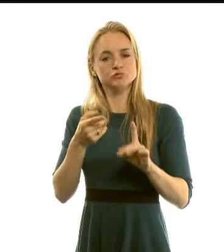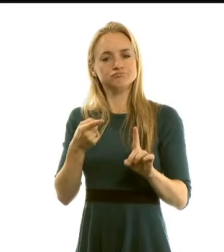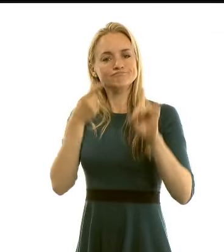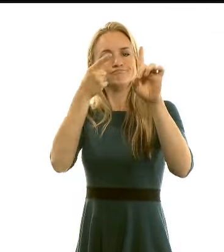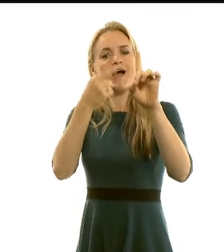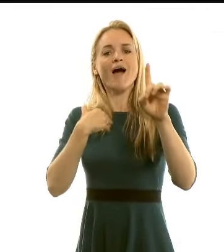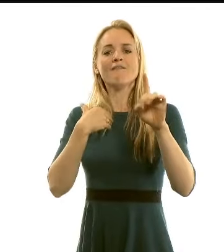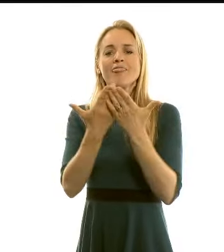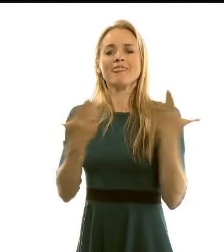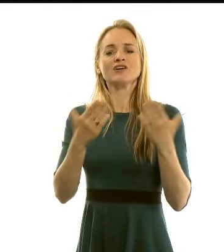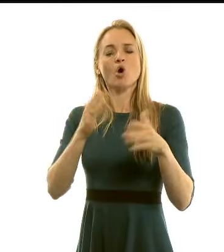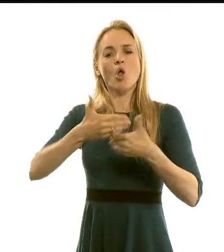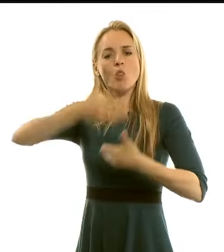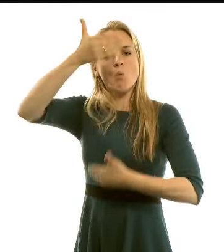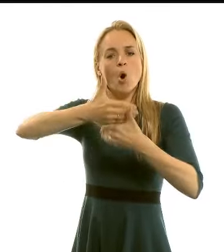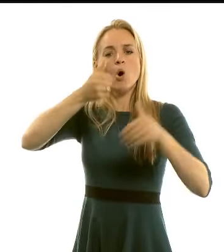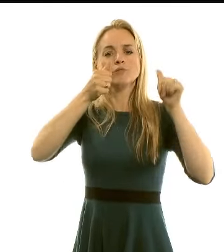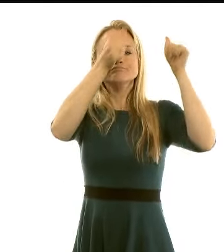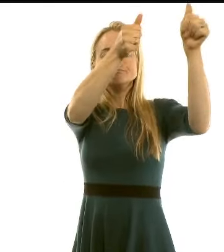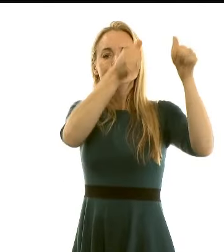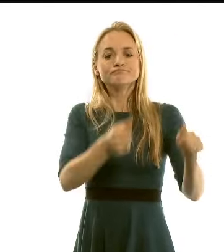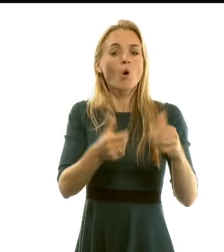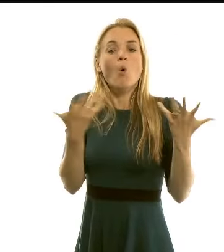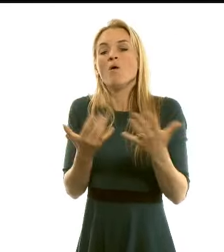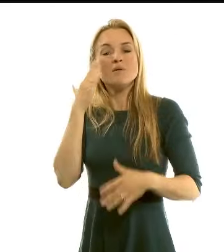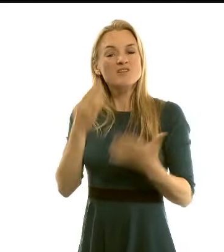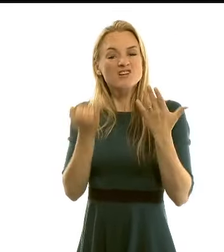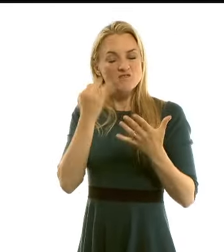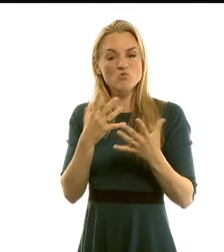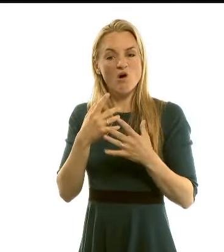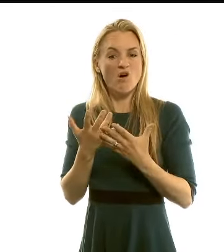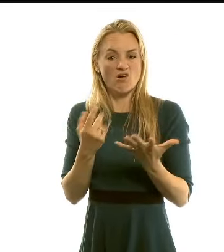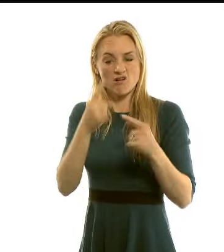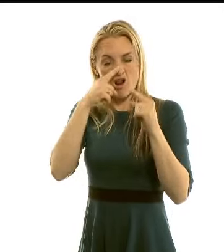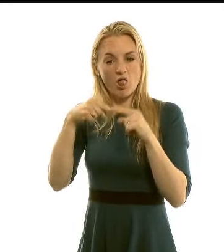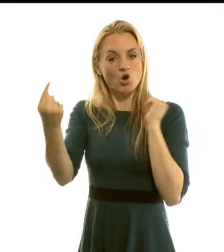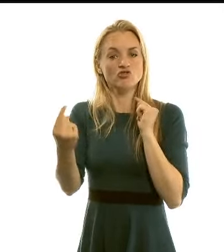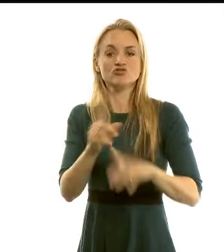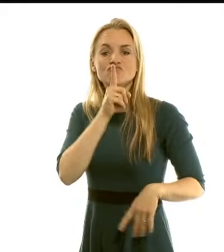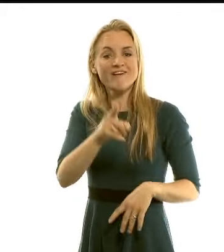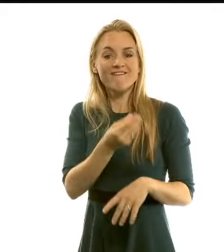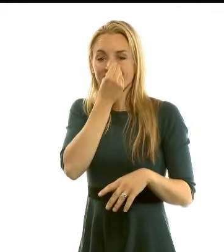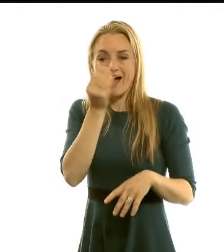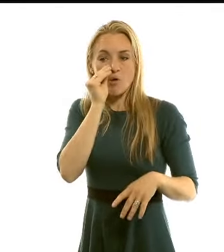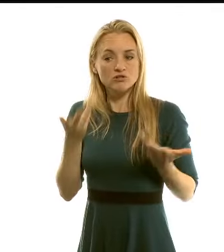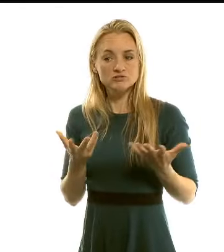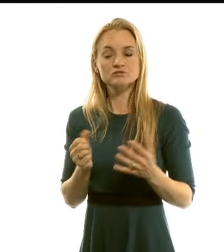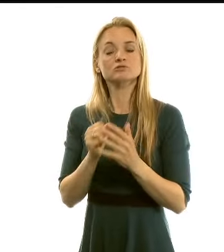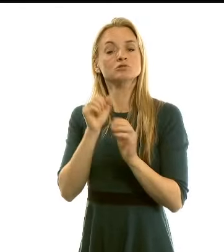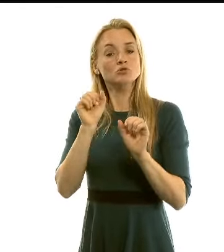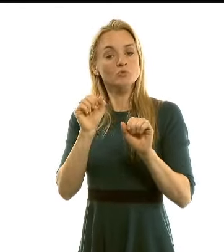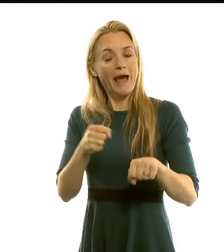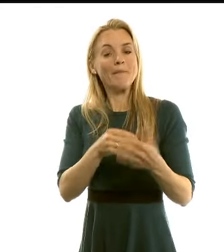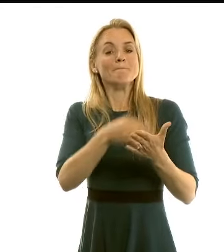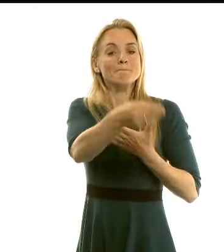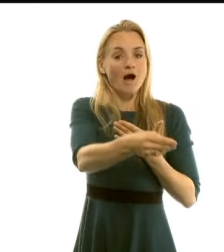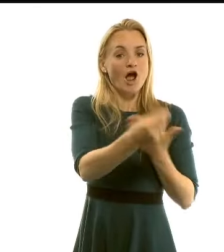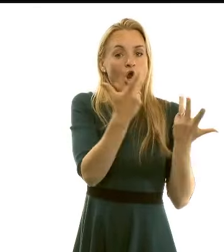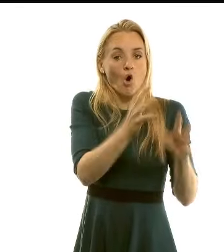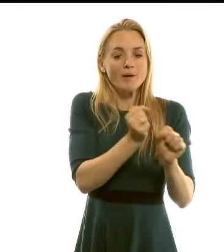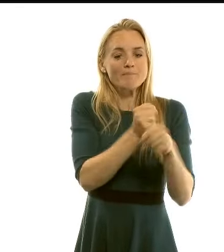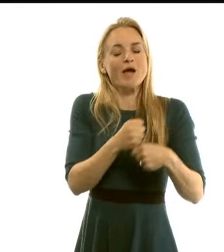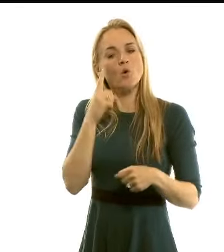real flowers. Now, you can build these suggested flower arrangements or devise your own. It might be just one box, but the possibilities are endless. Now,